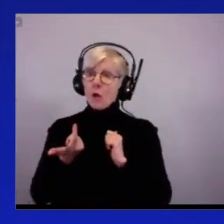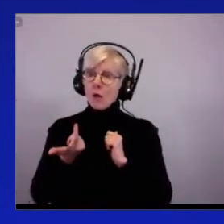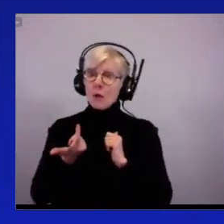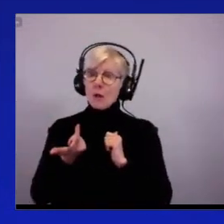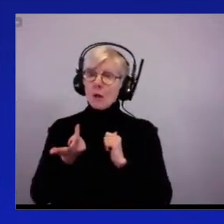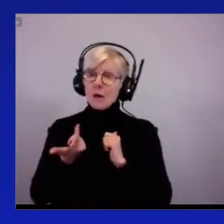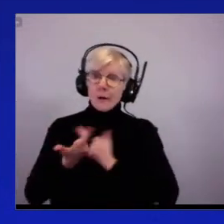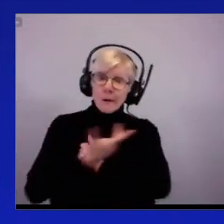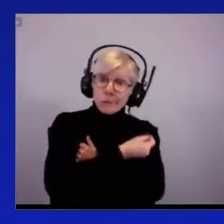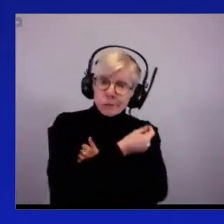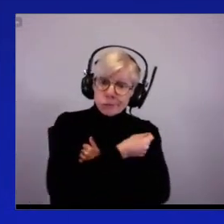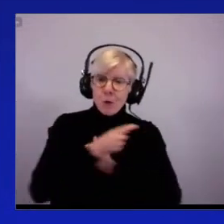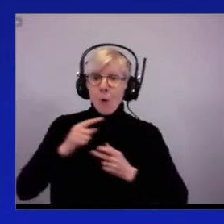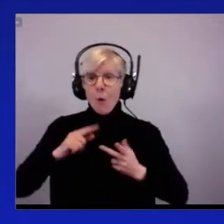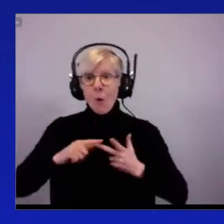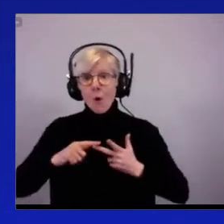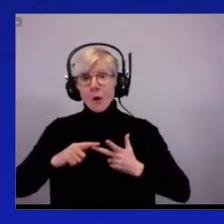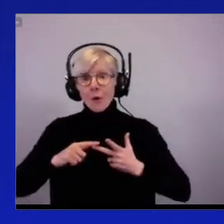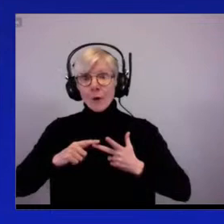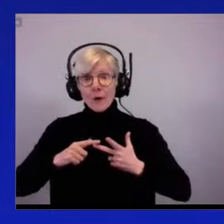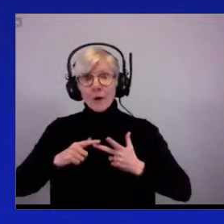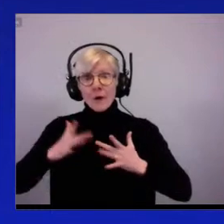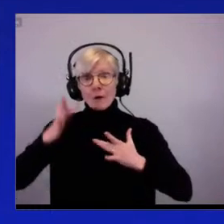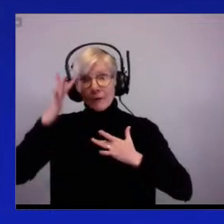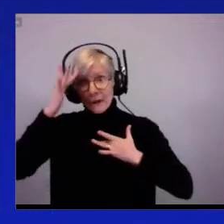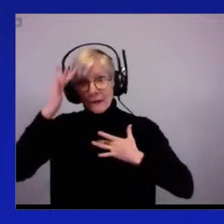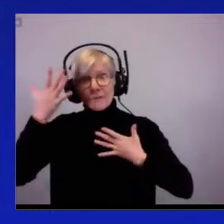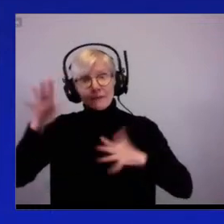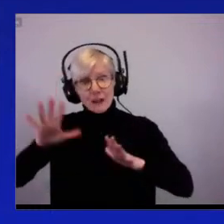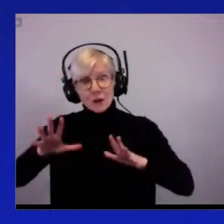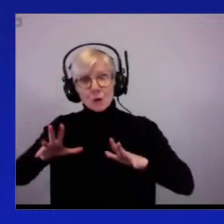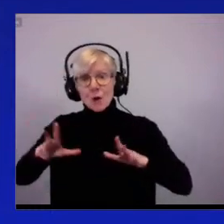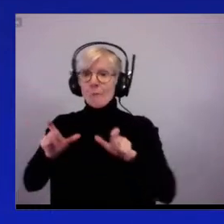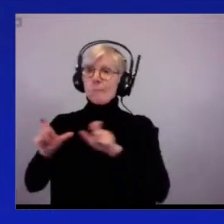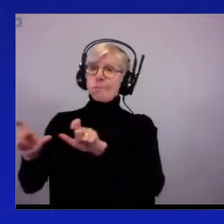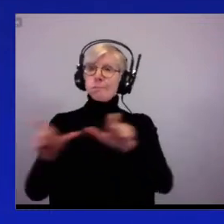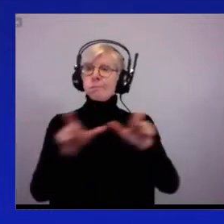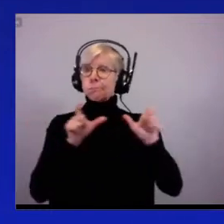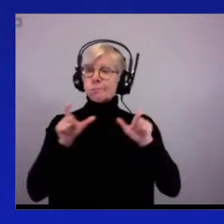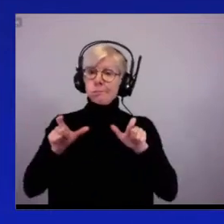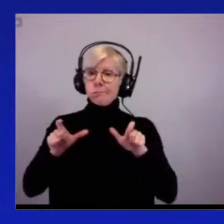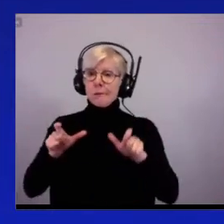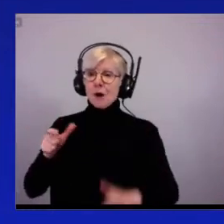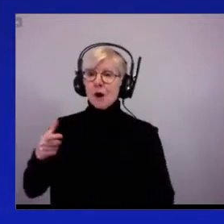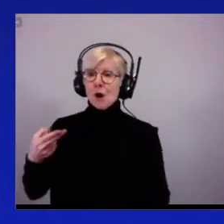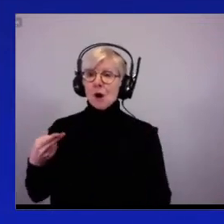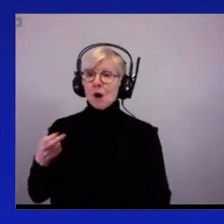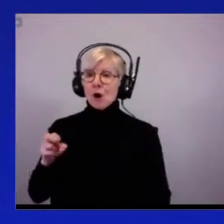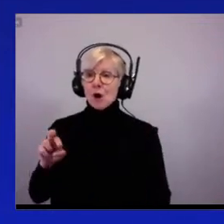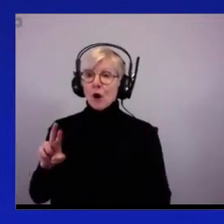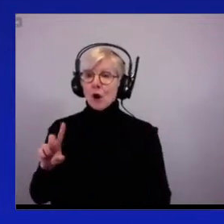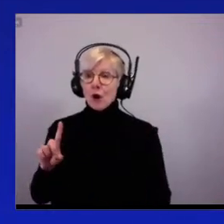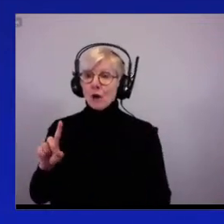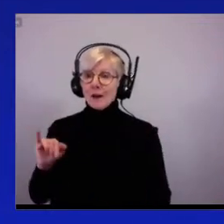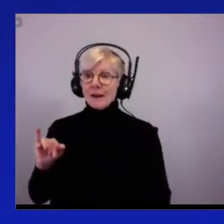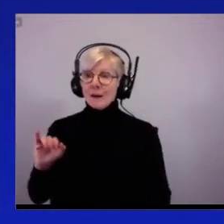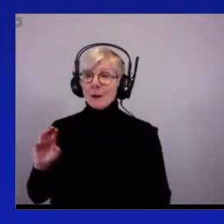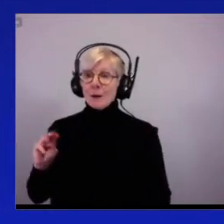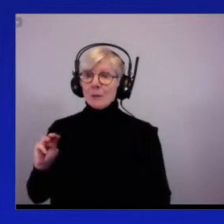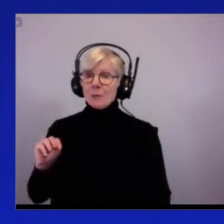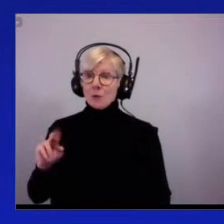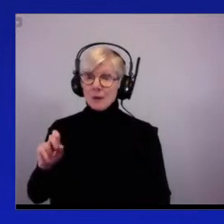what Dr. Etches said about in the ECHOS research, that 83% of our citizens are indicating a desire to get